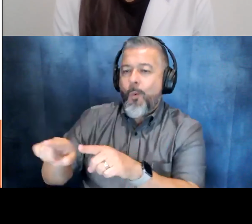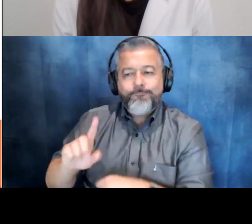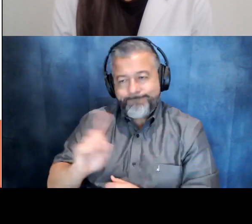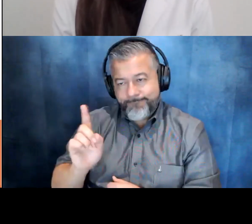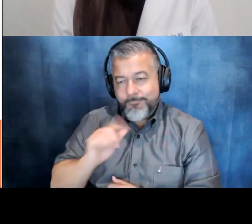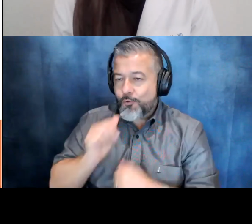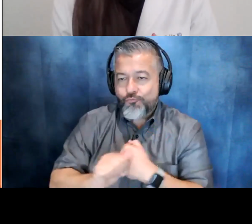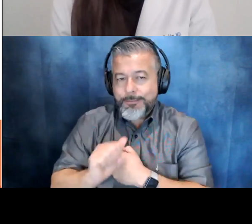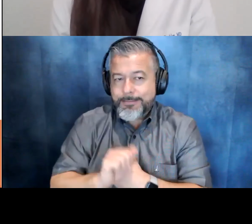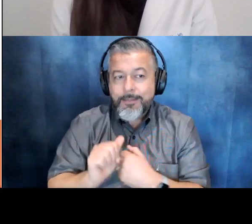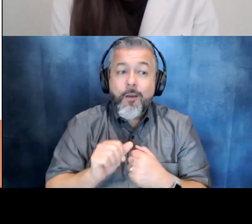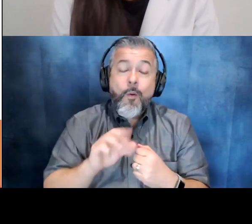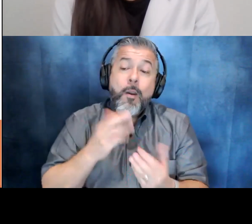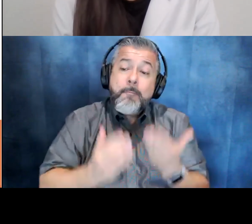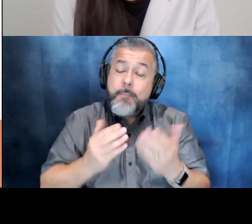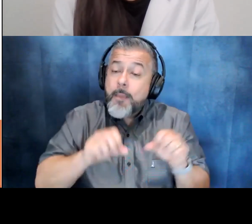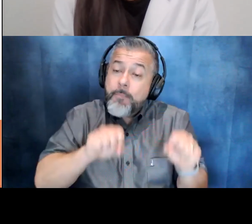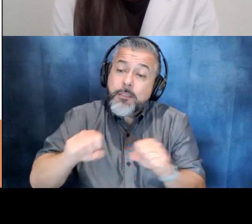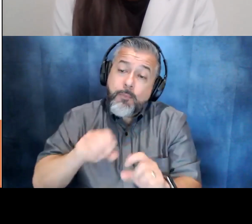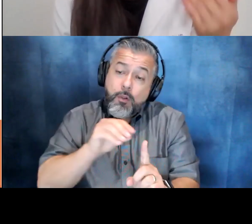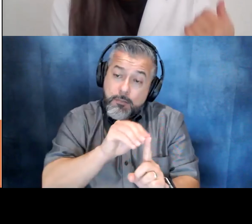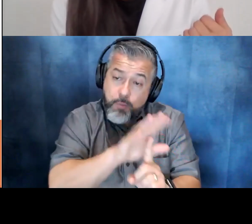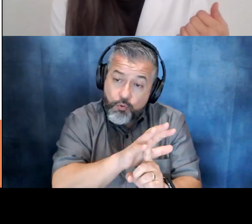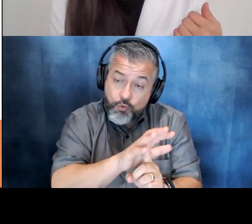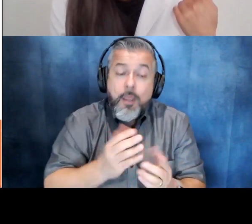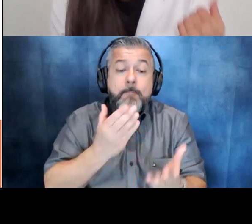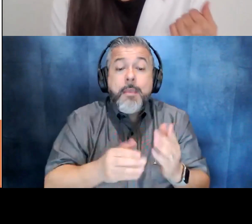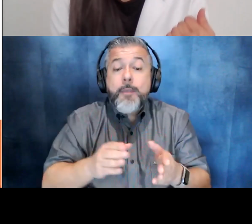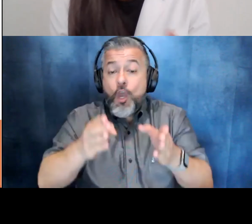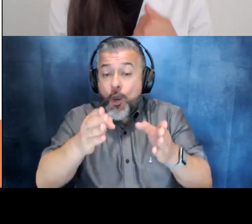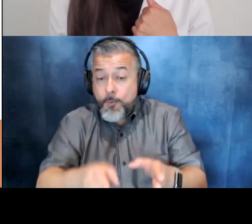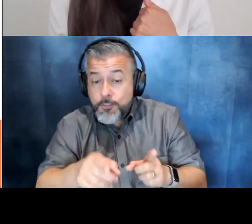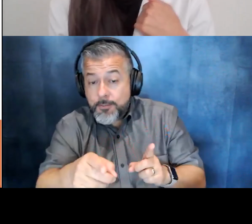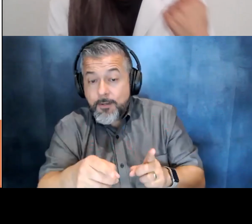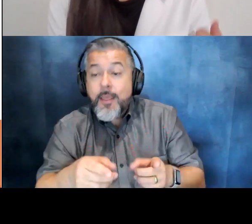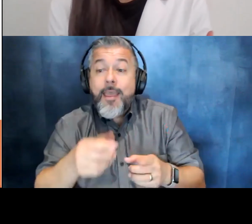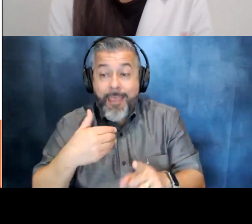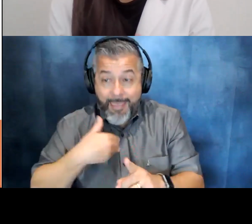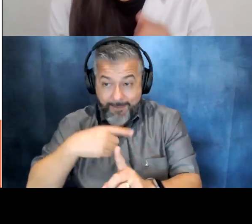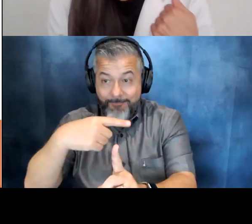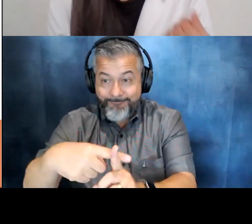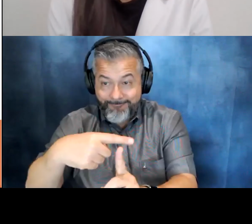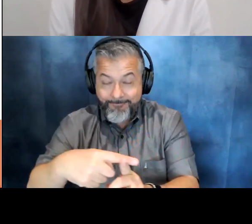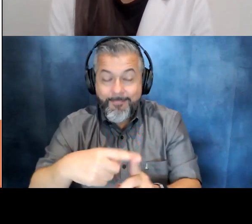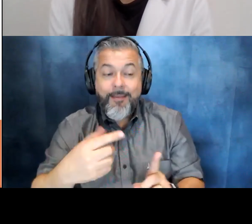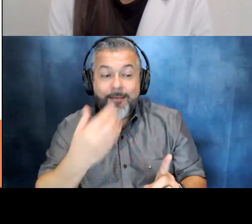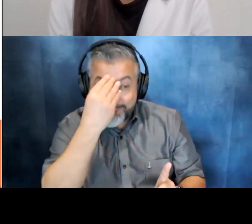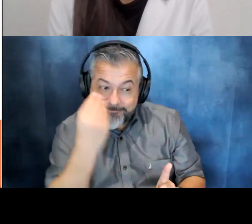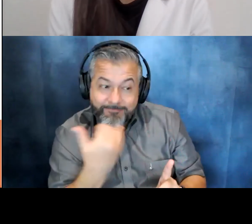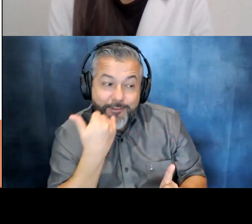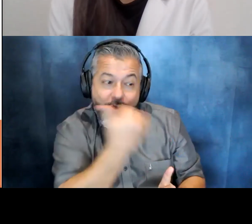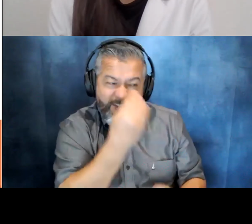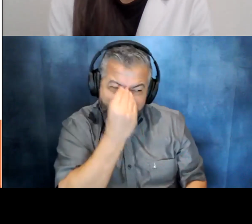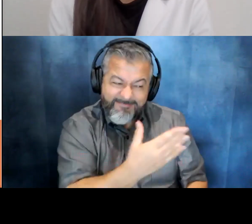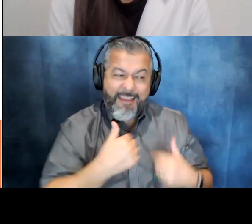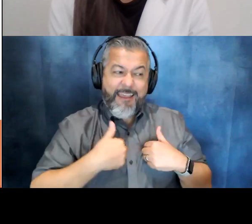which means, you know, if you've come into contact with someone and then they gave you a call, hey, I got diagnosed, or my family got